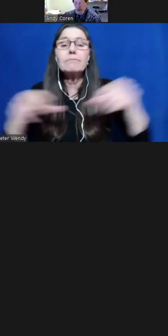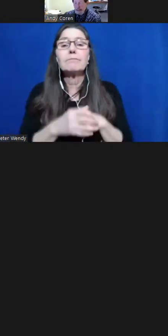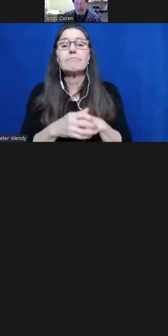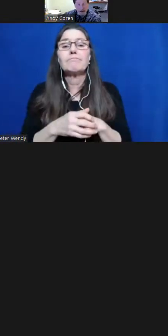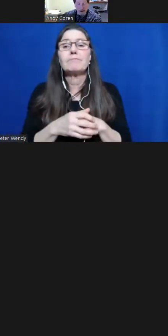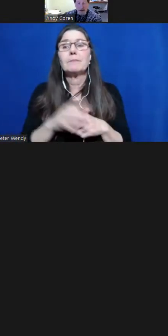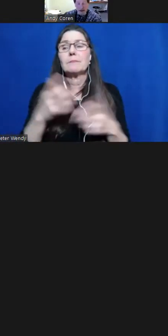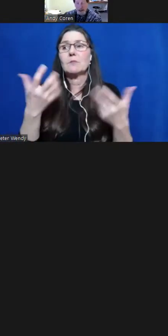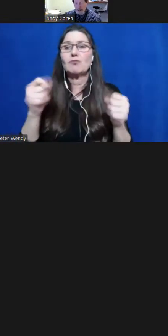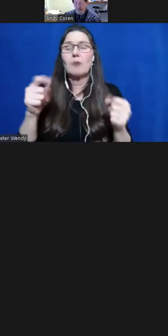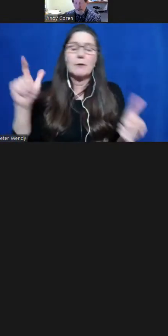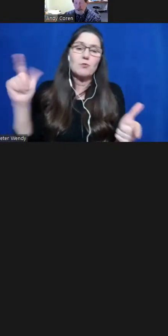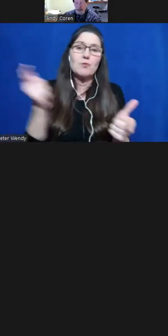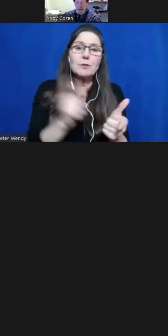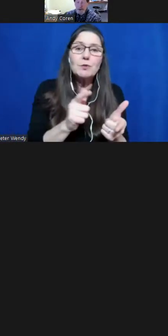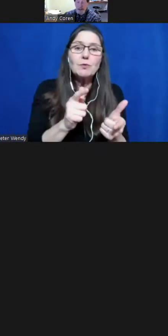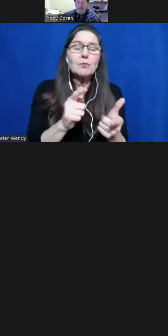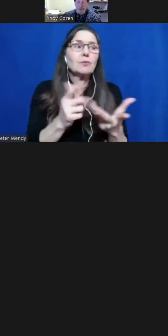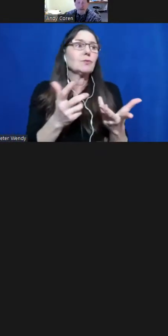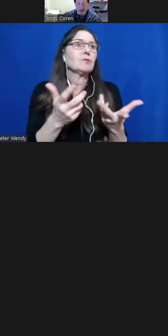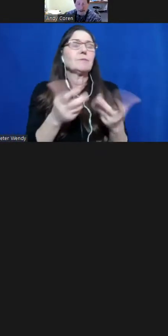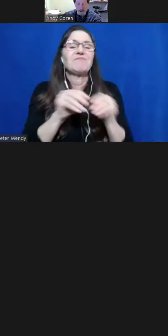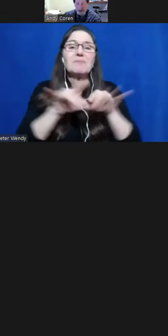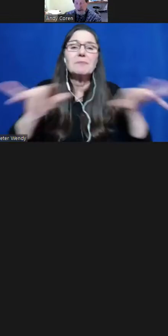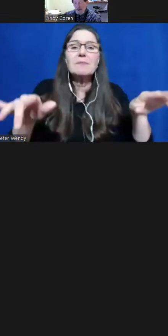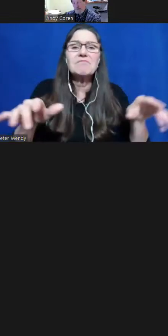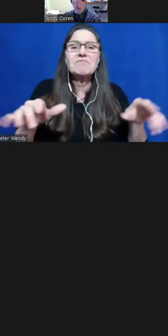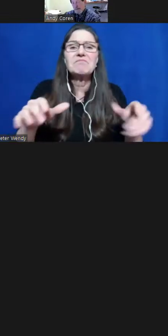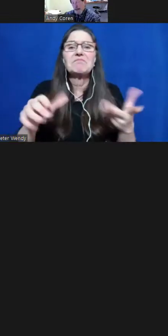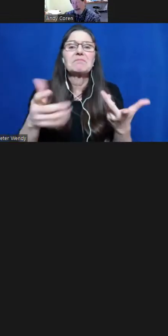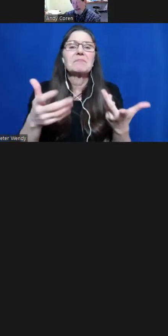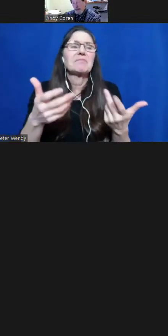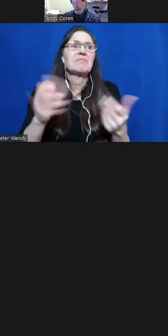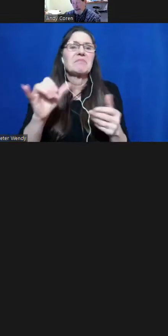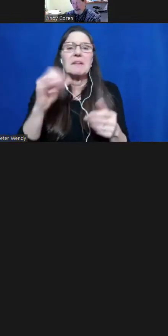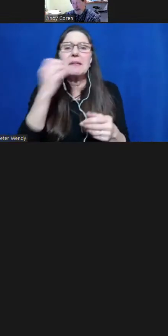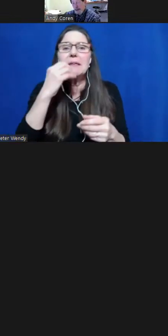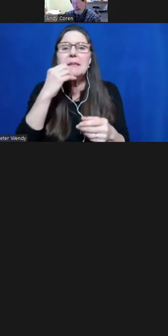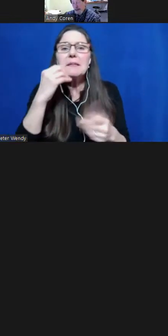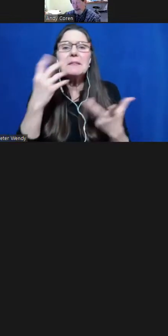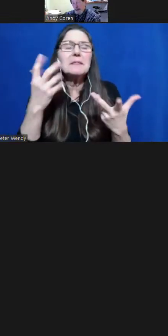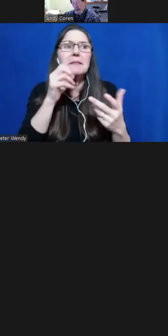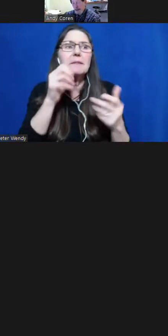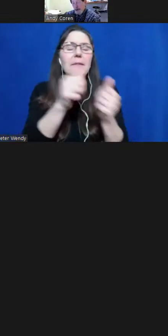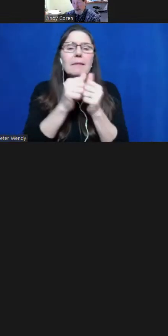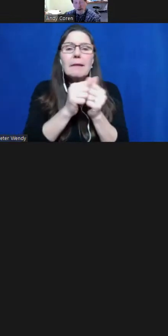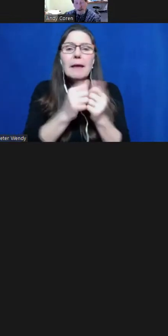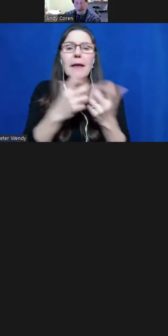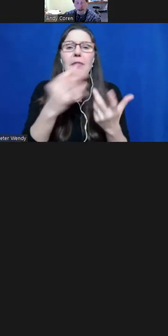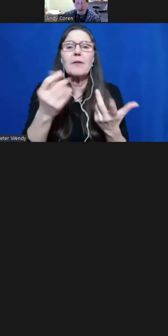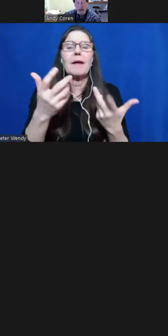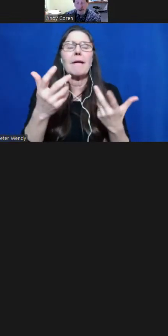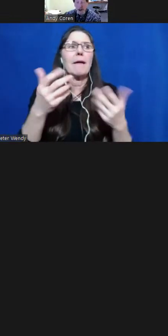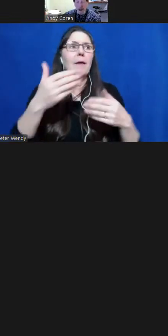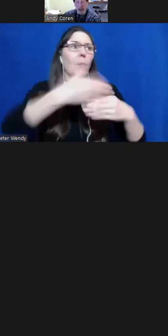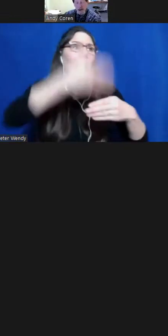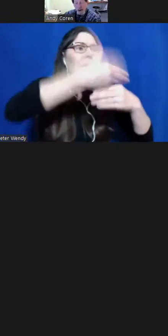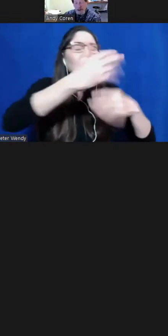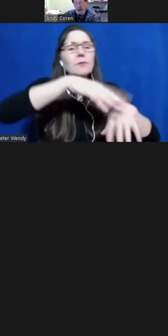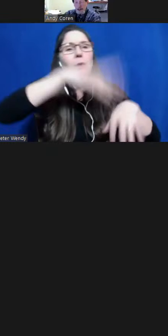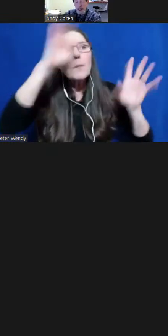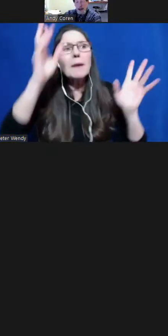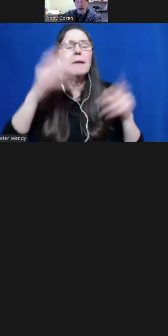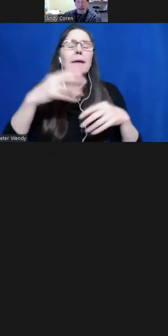contagion while eating together, for example, the ventilation, and the quarantine that we're doing.